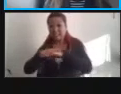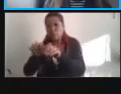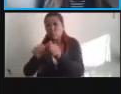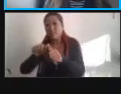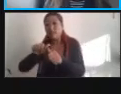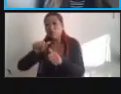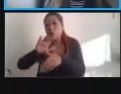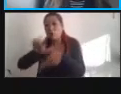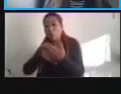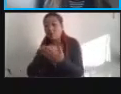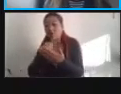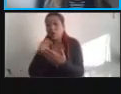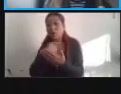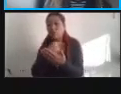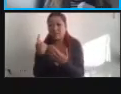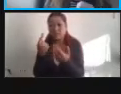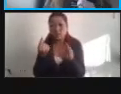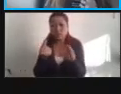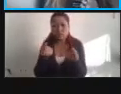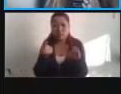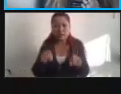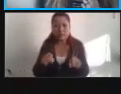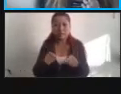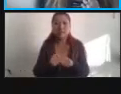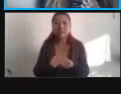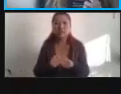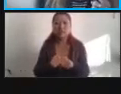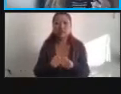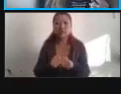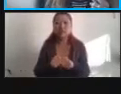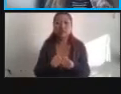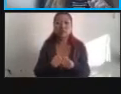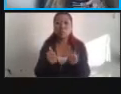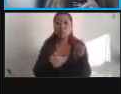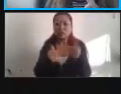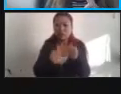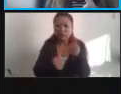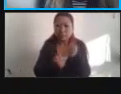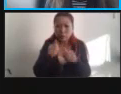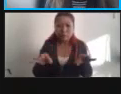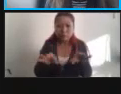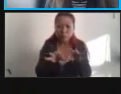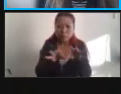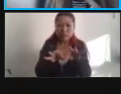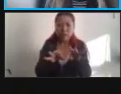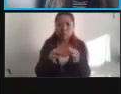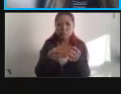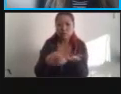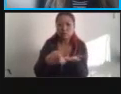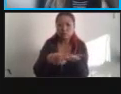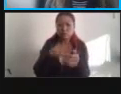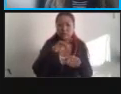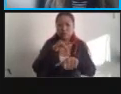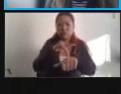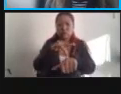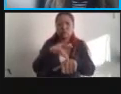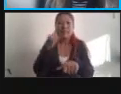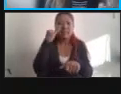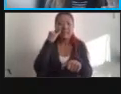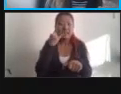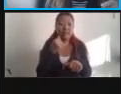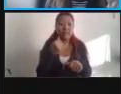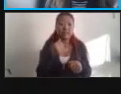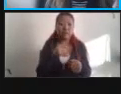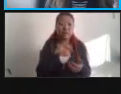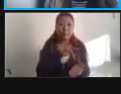touch points within the different nodes are of most important? What happens when I change a risk here, a medical